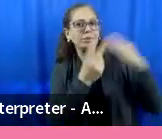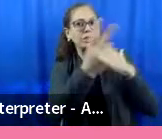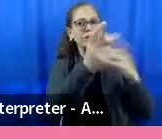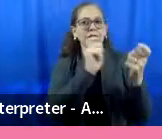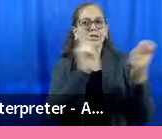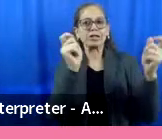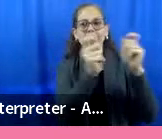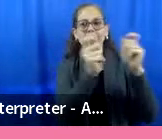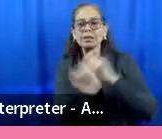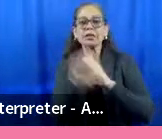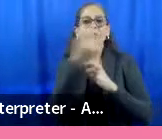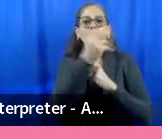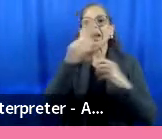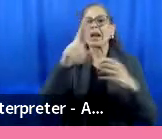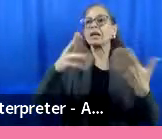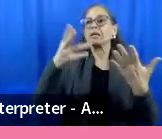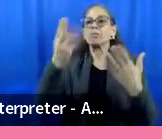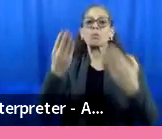outcomes of any given proposal.